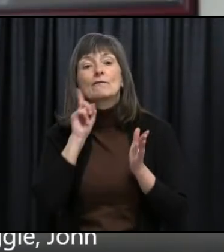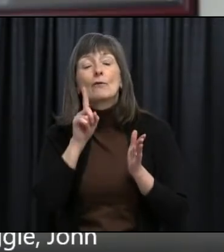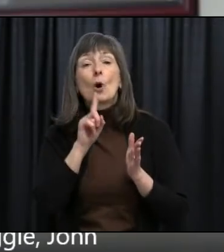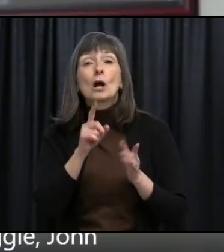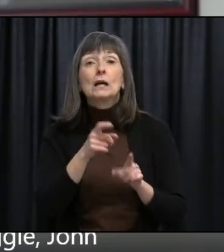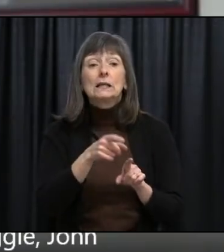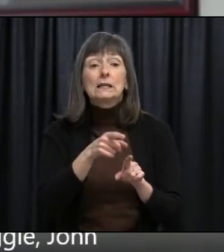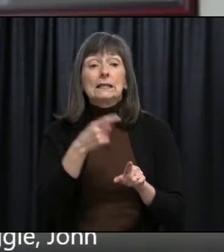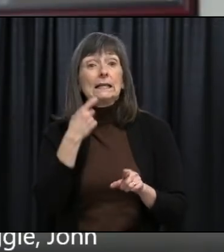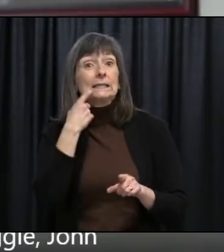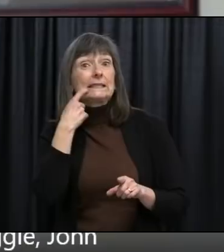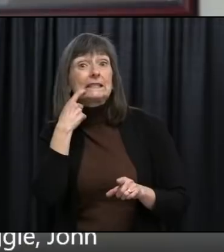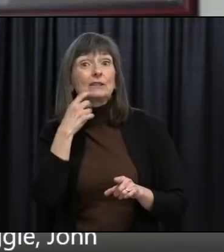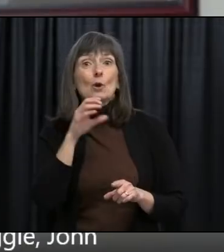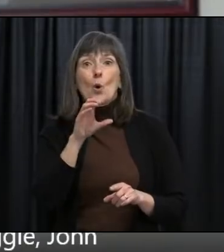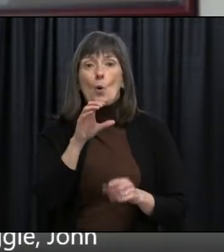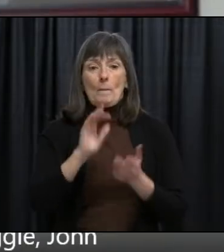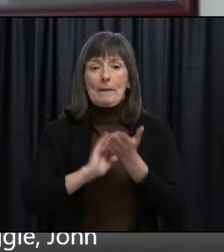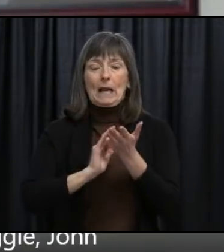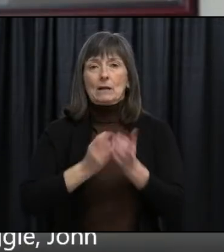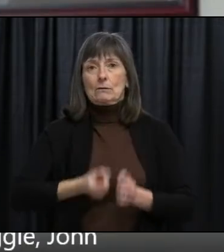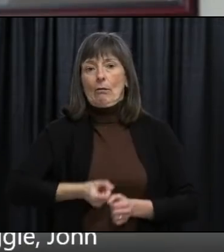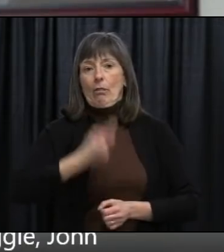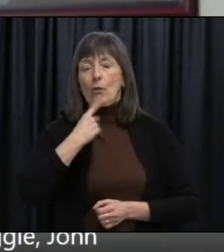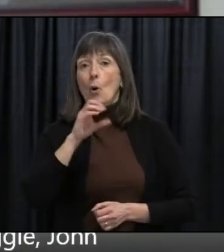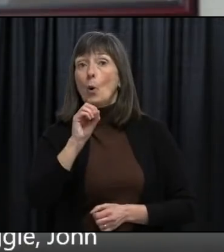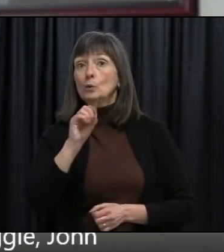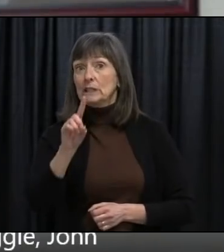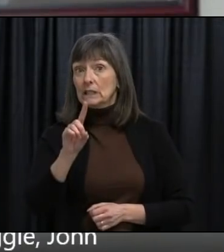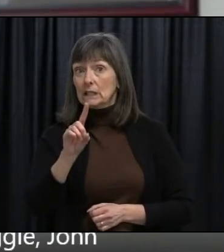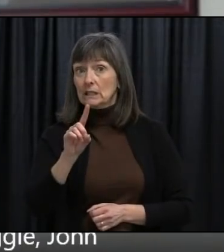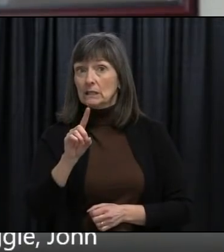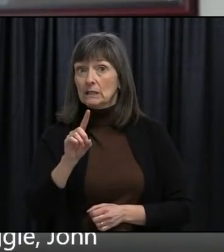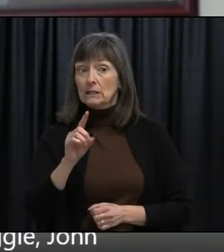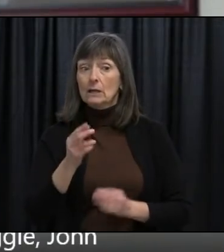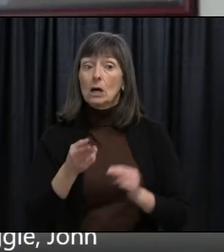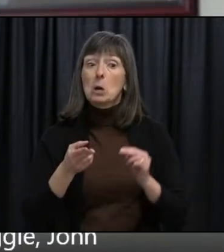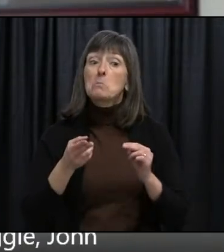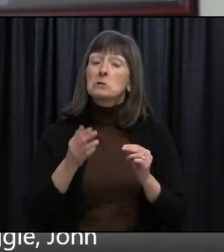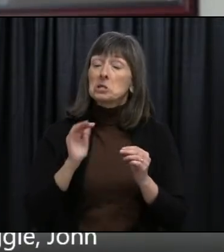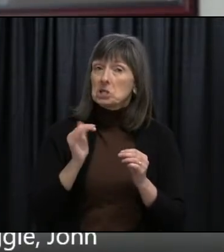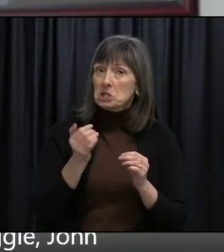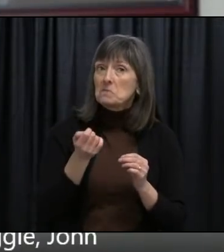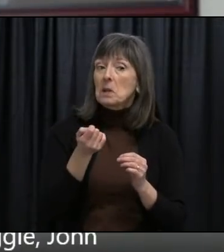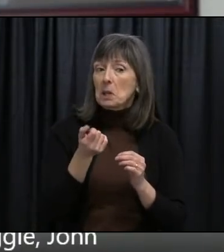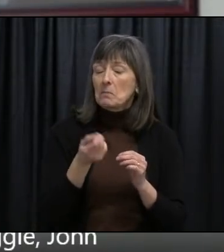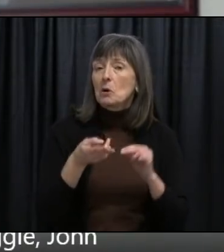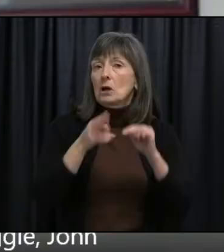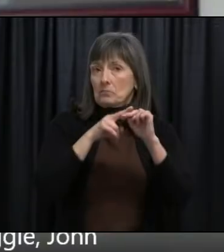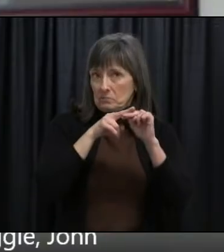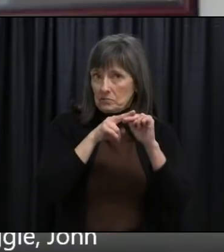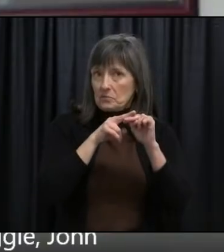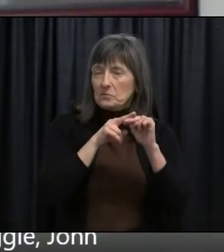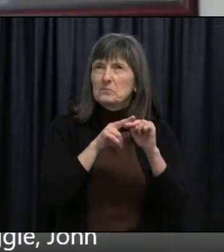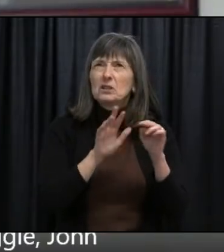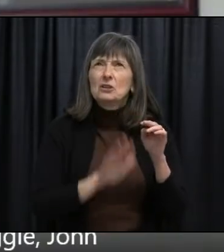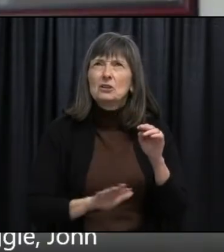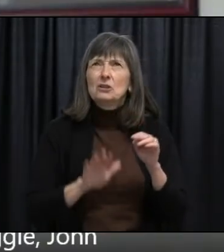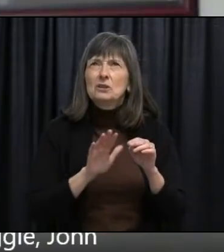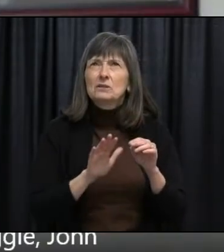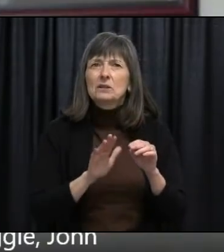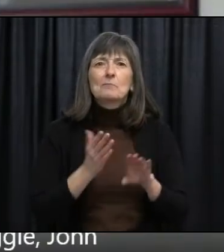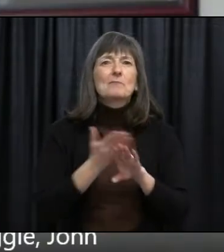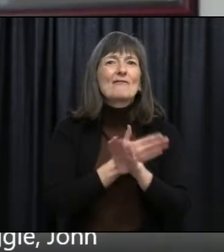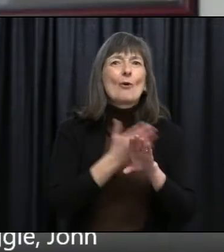it looked as though there may have been a flick, an increase around the time of the